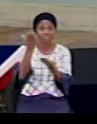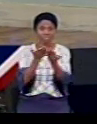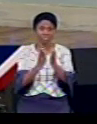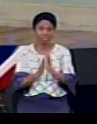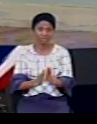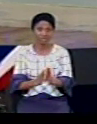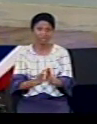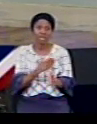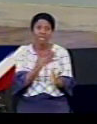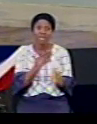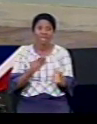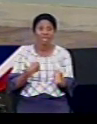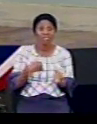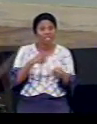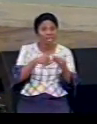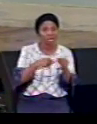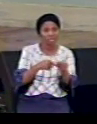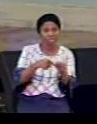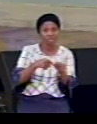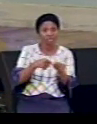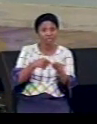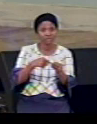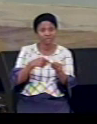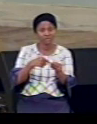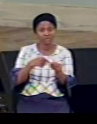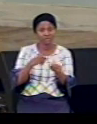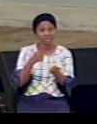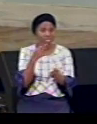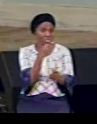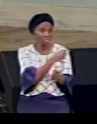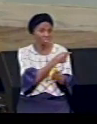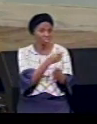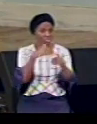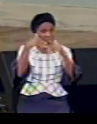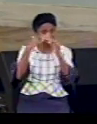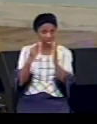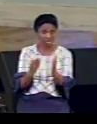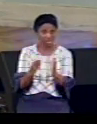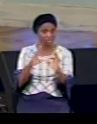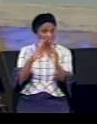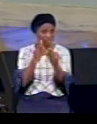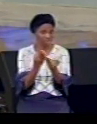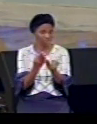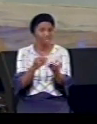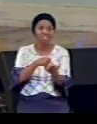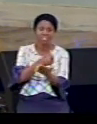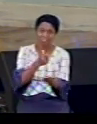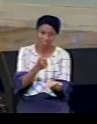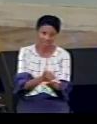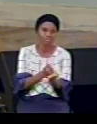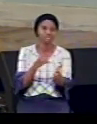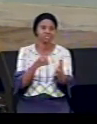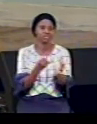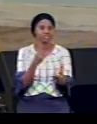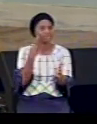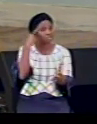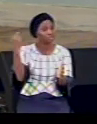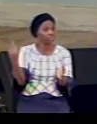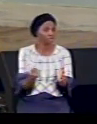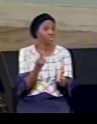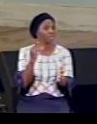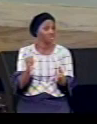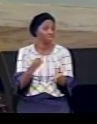servant and concerning his house, establish it